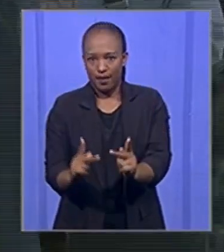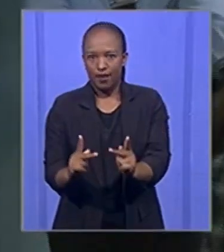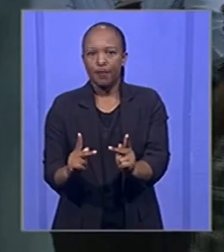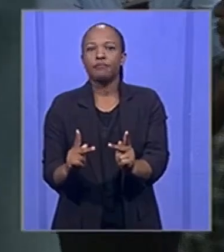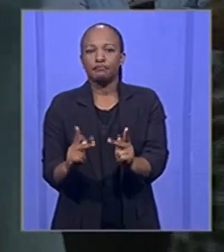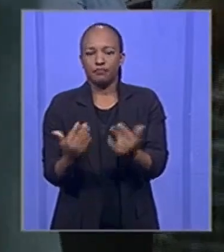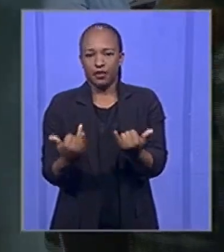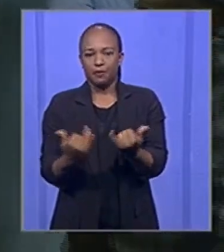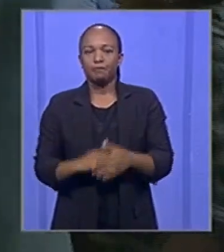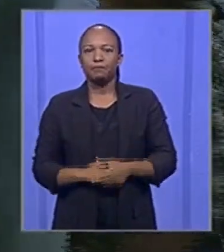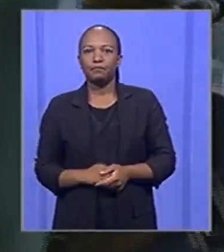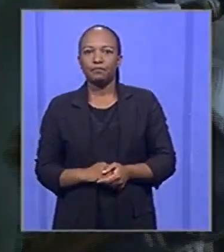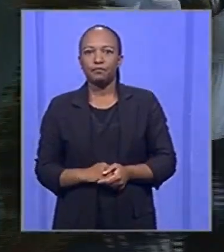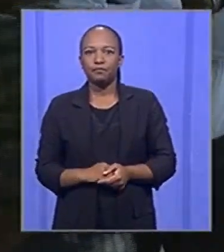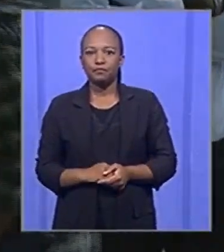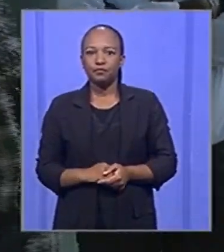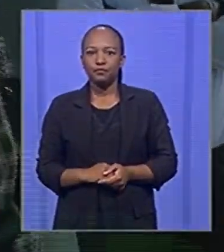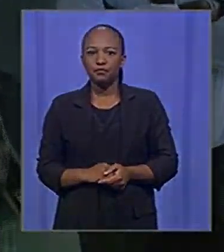Kimberley kajeno.